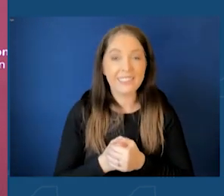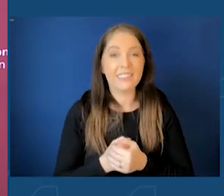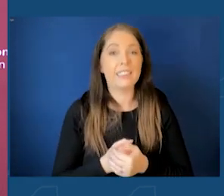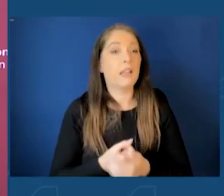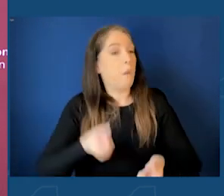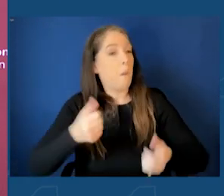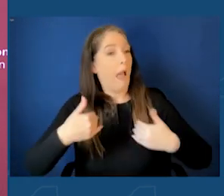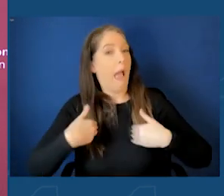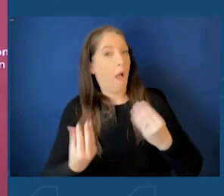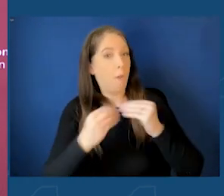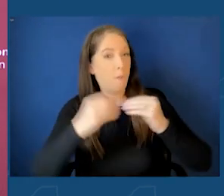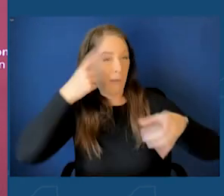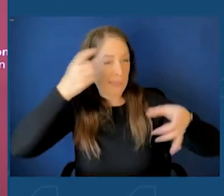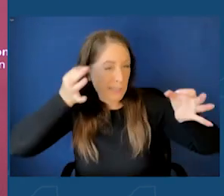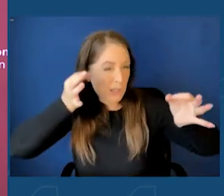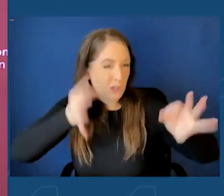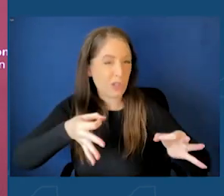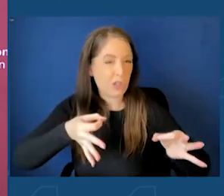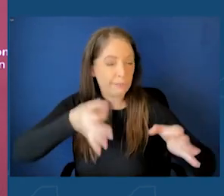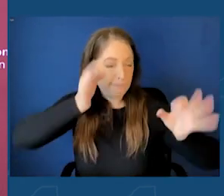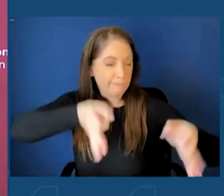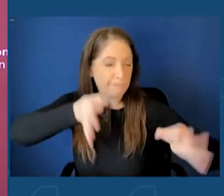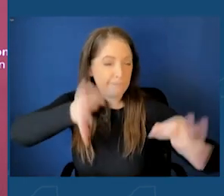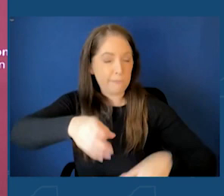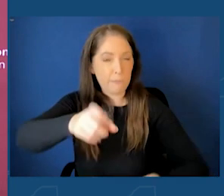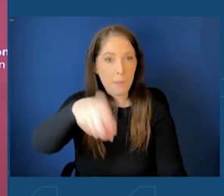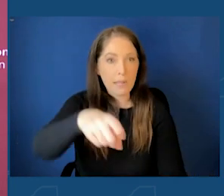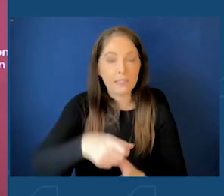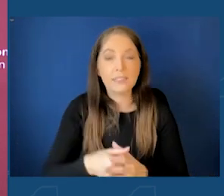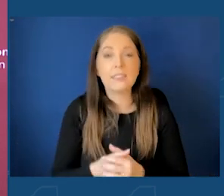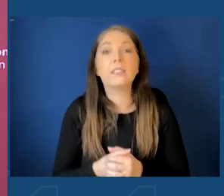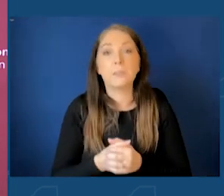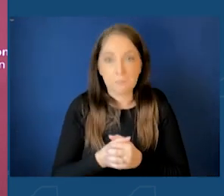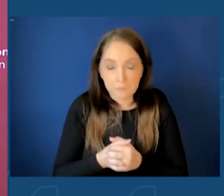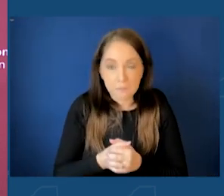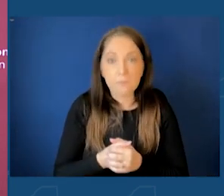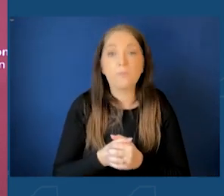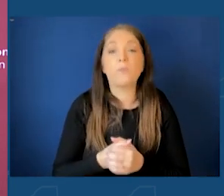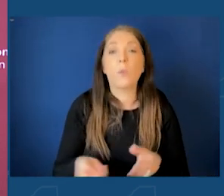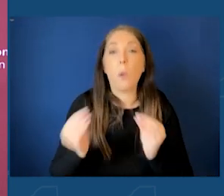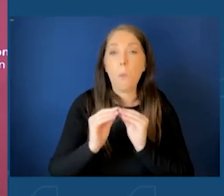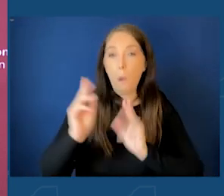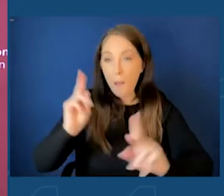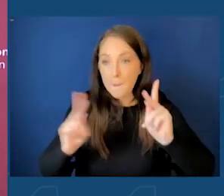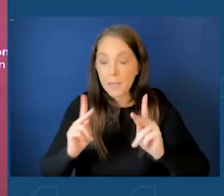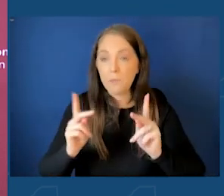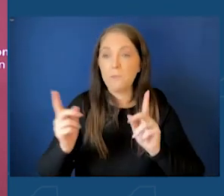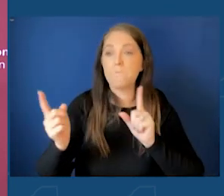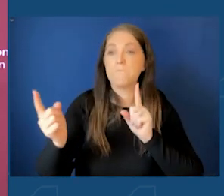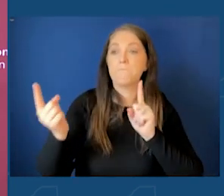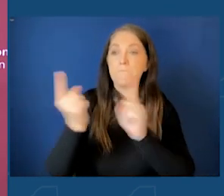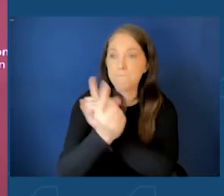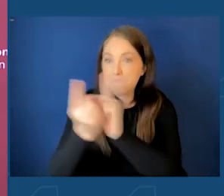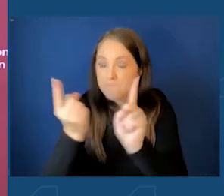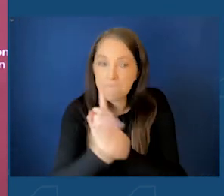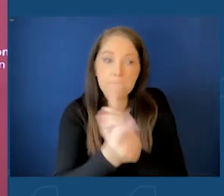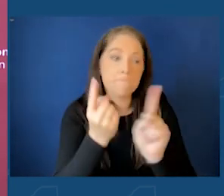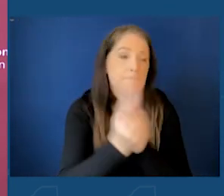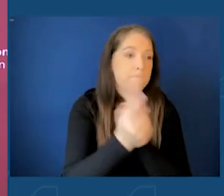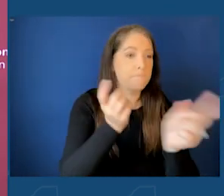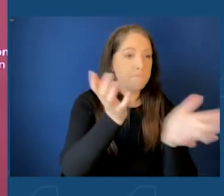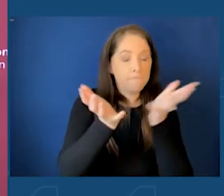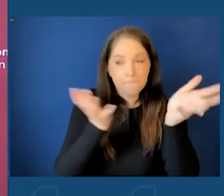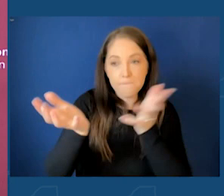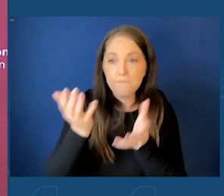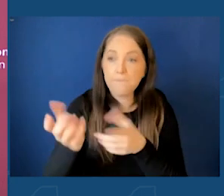decisions that we've got to make. We've got a lot more people we're talking to about joining us in this